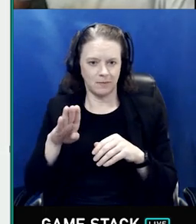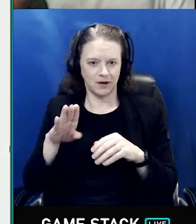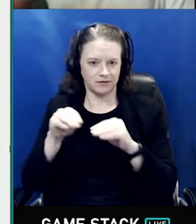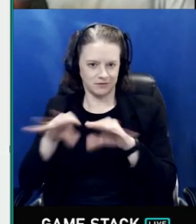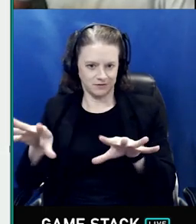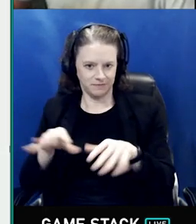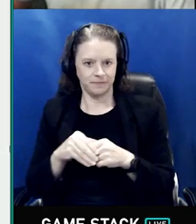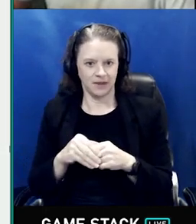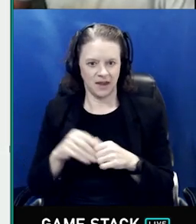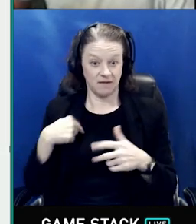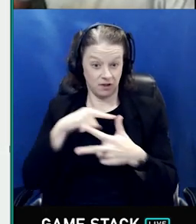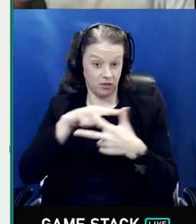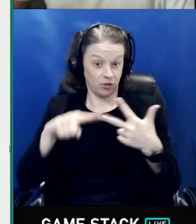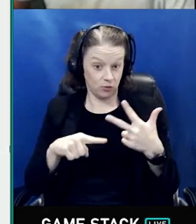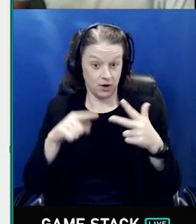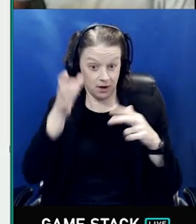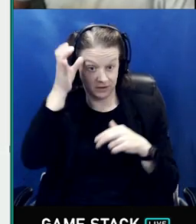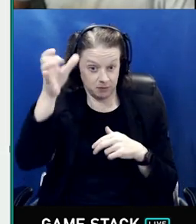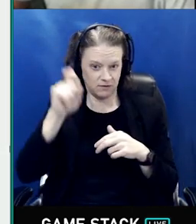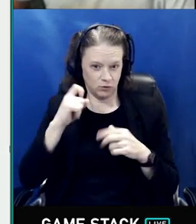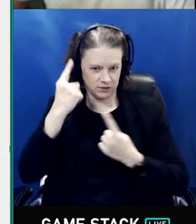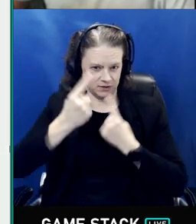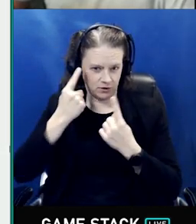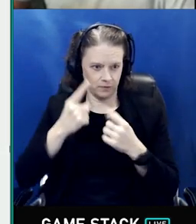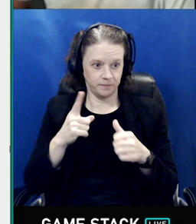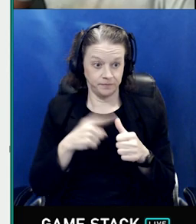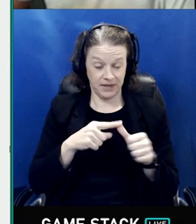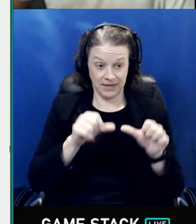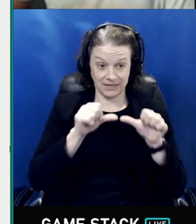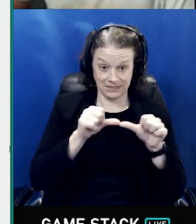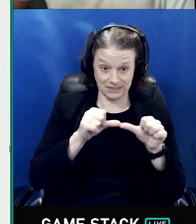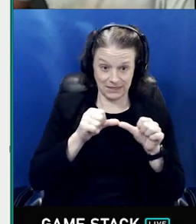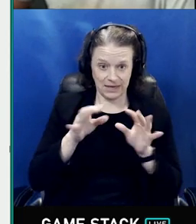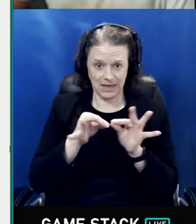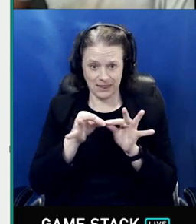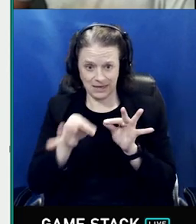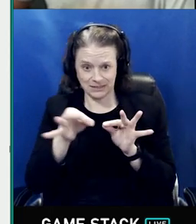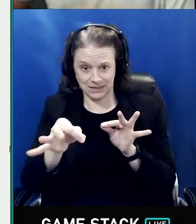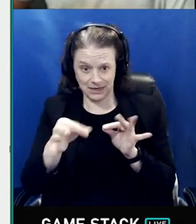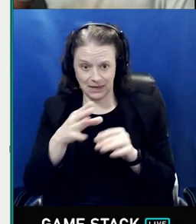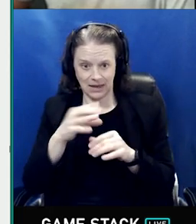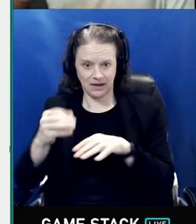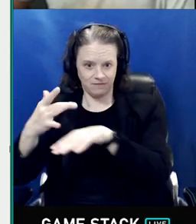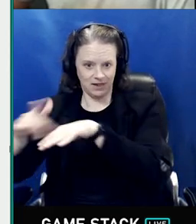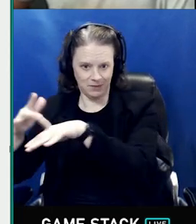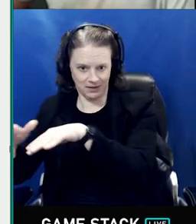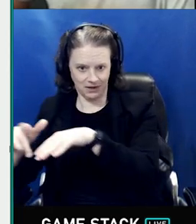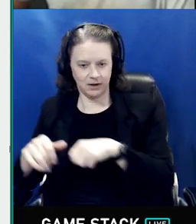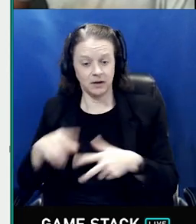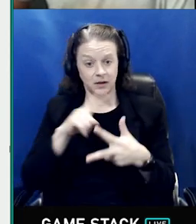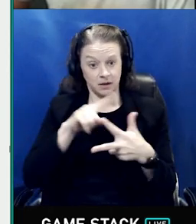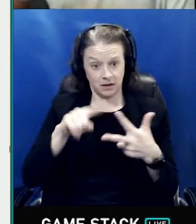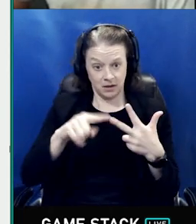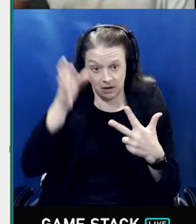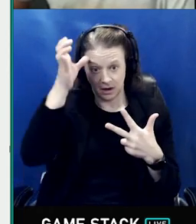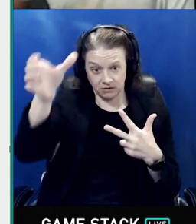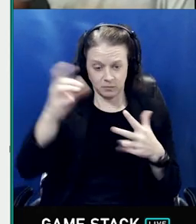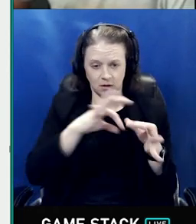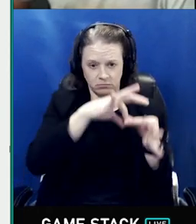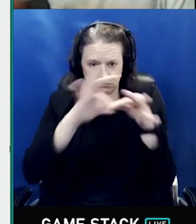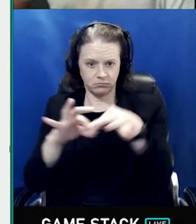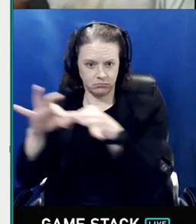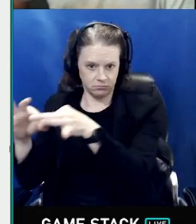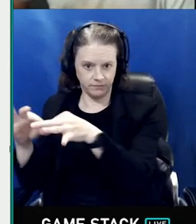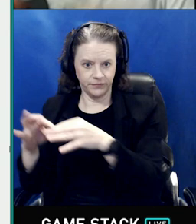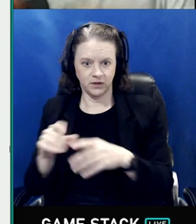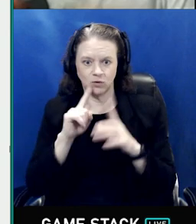concepts: consistency, latency, and availability. Each of these concepts is fundamentally tied to each other, and it's essential to